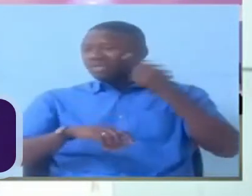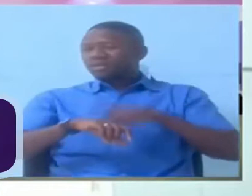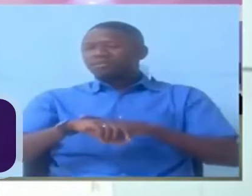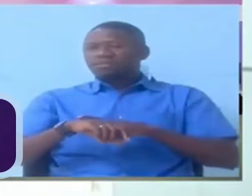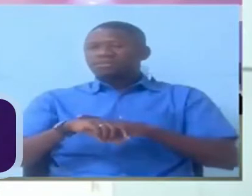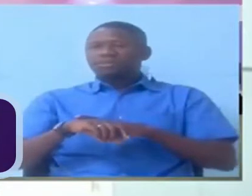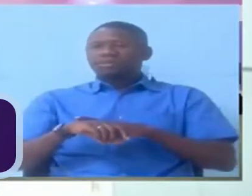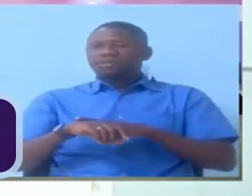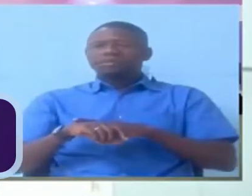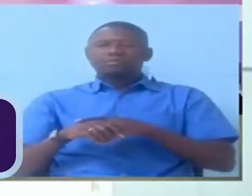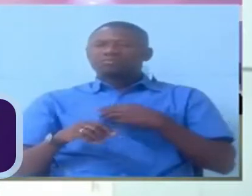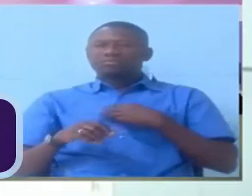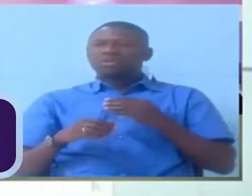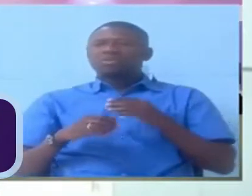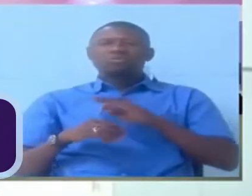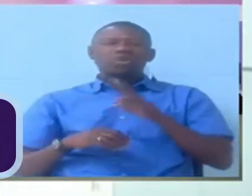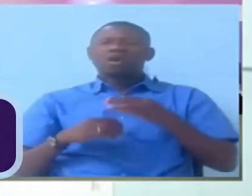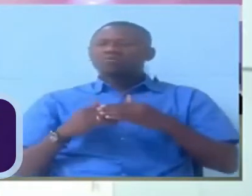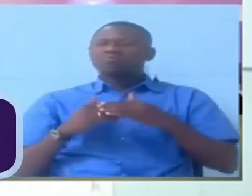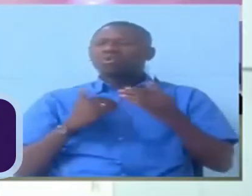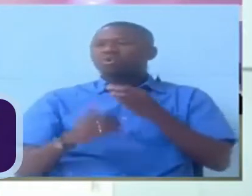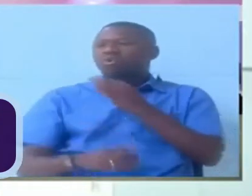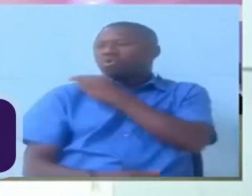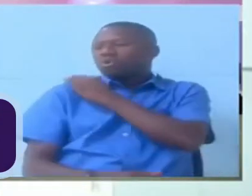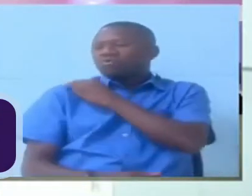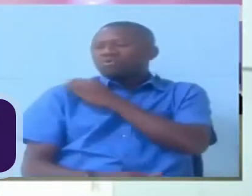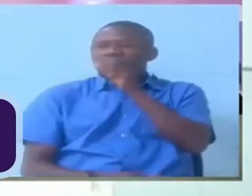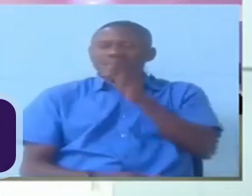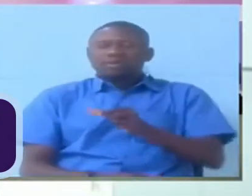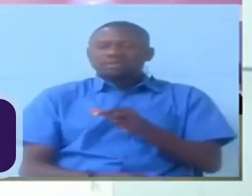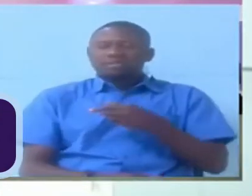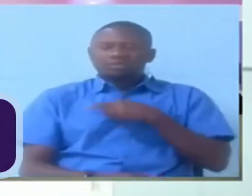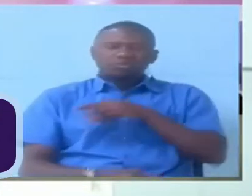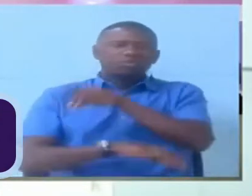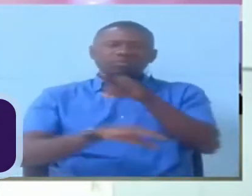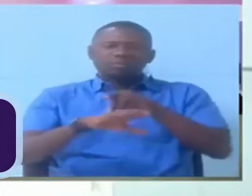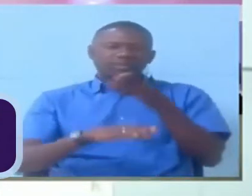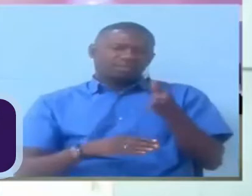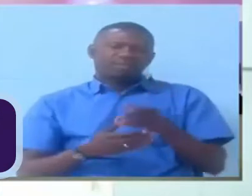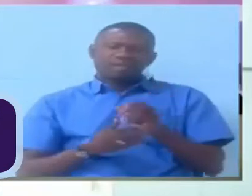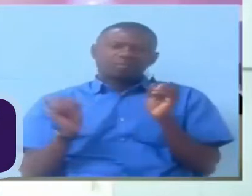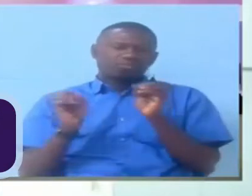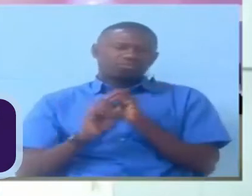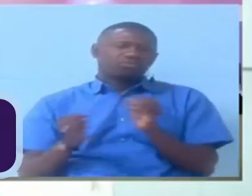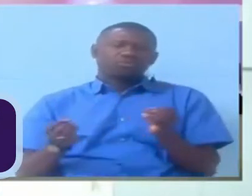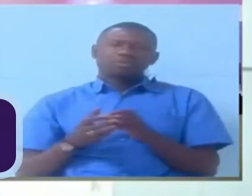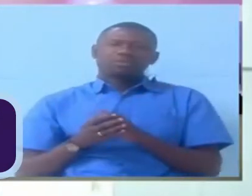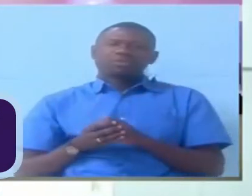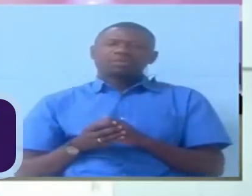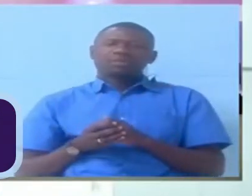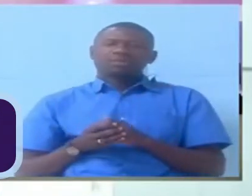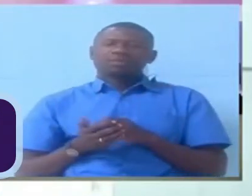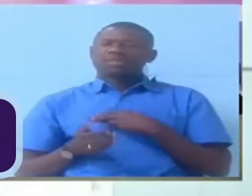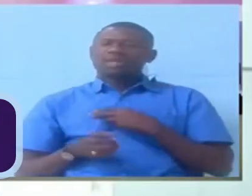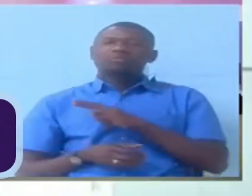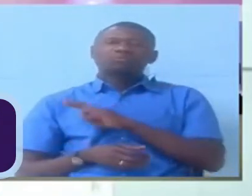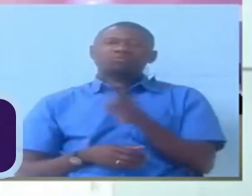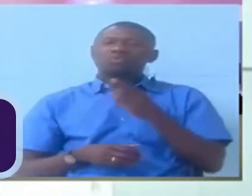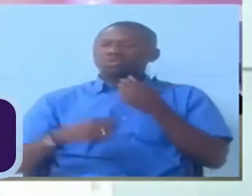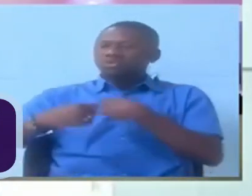Then you will be commissioned as a regular combat officer. Tumolom isinyim palaso dilako itam official time ya